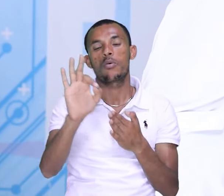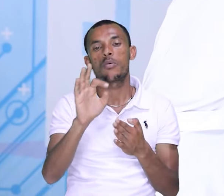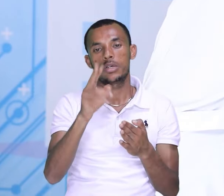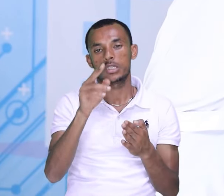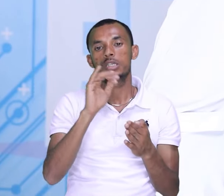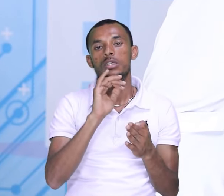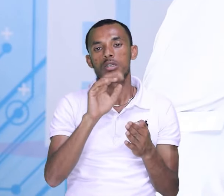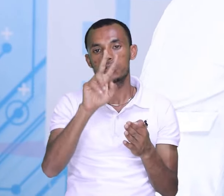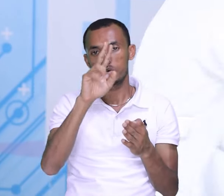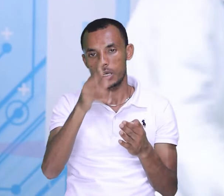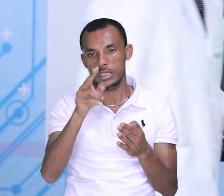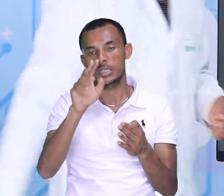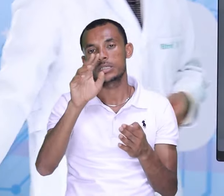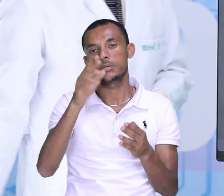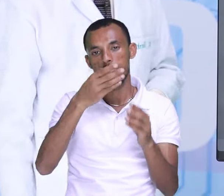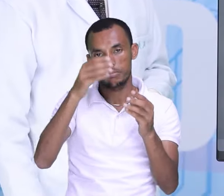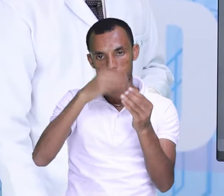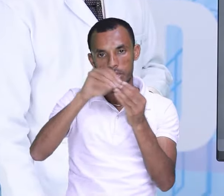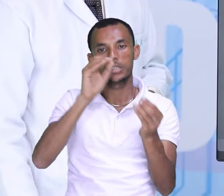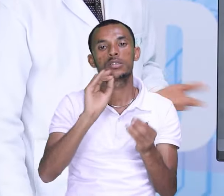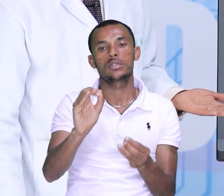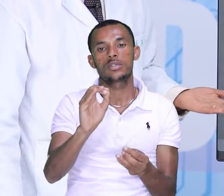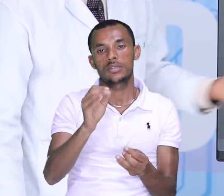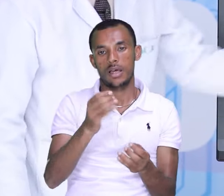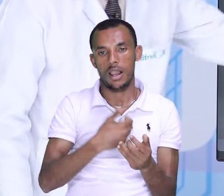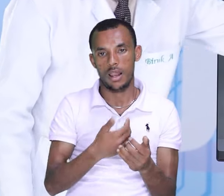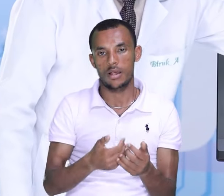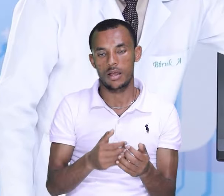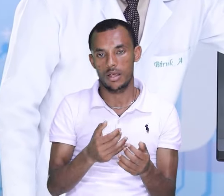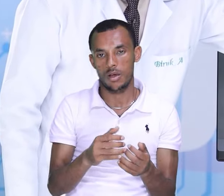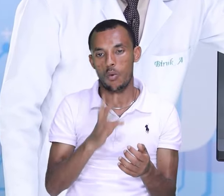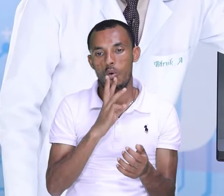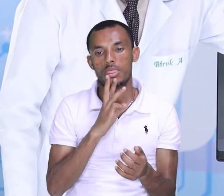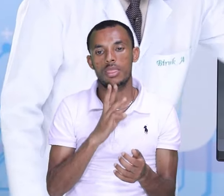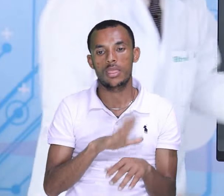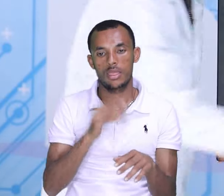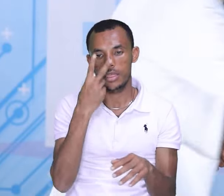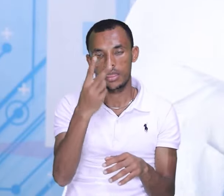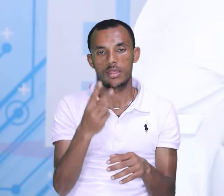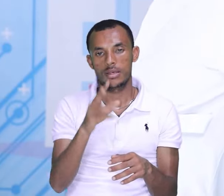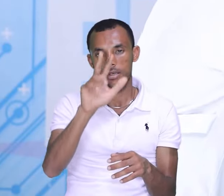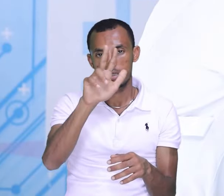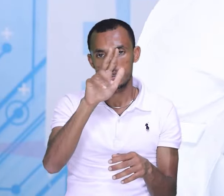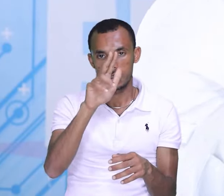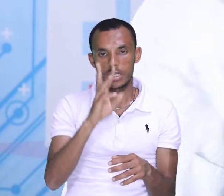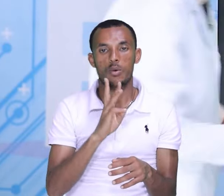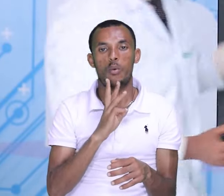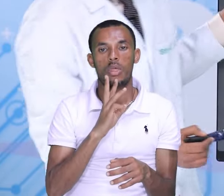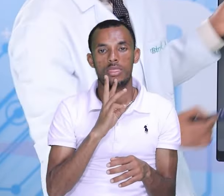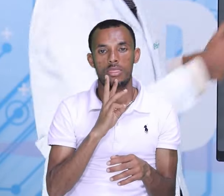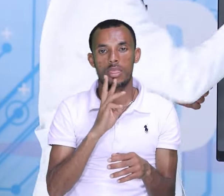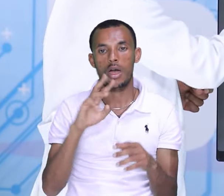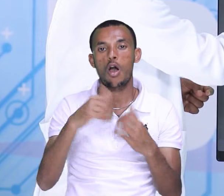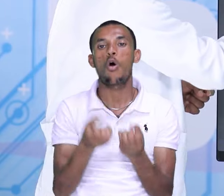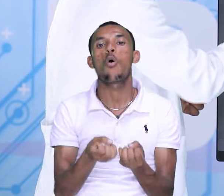Therefore, 2H plus is left. What else? Water. 3H2 here. How